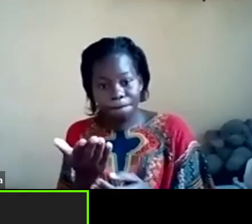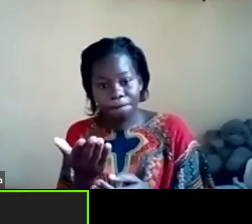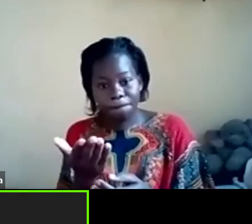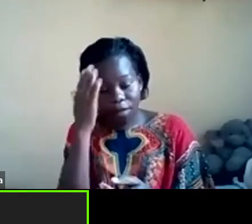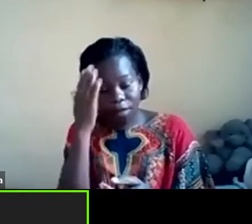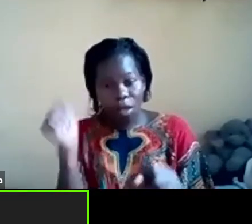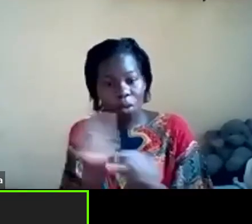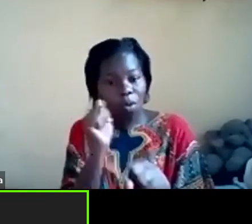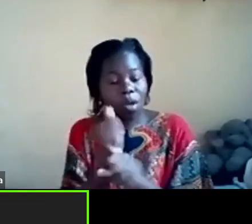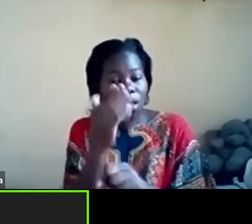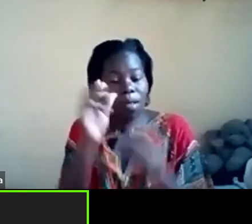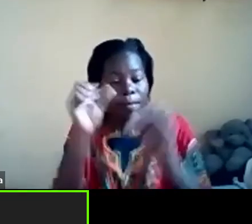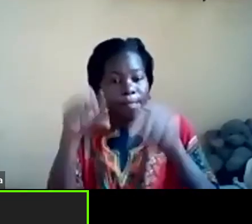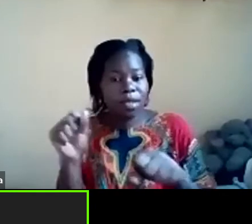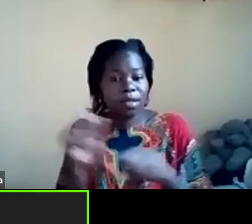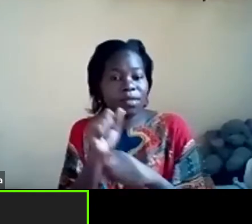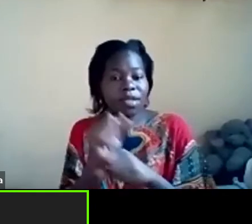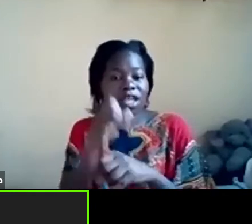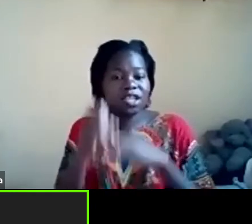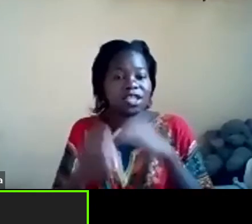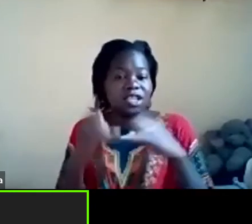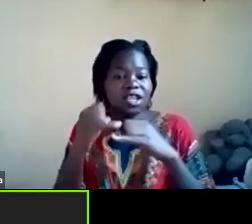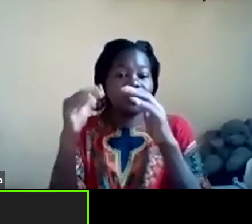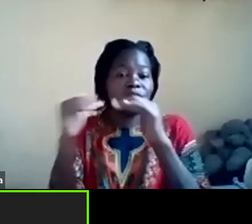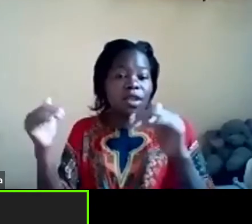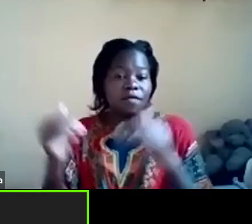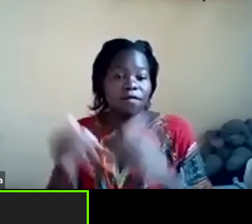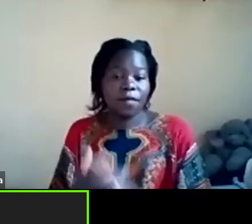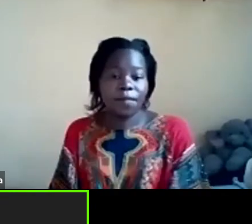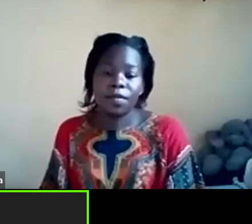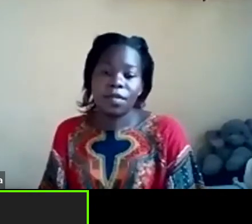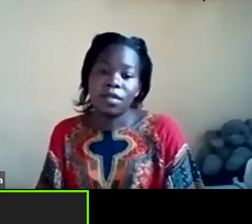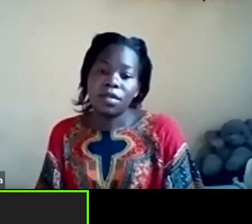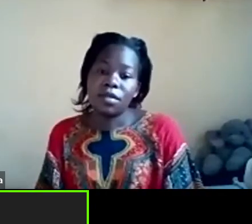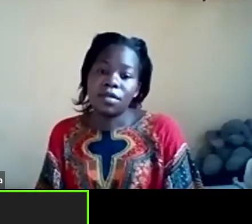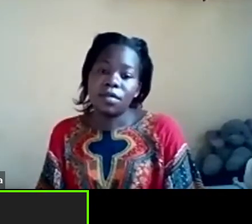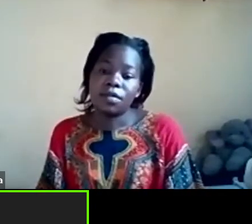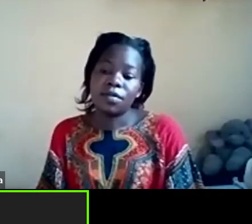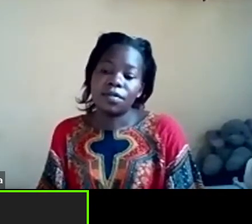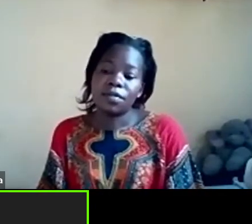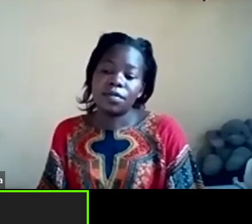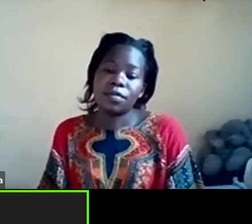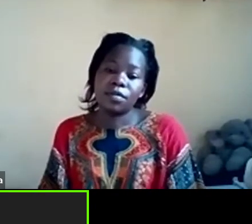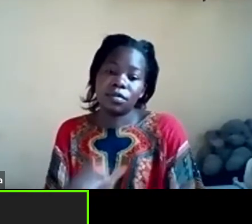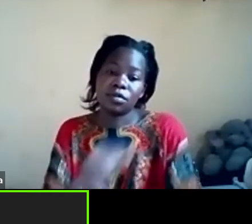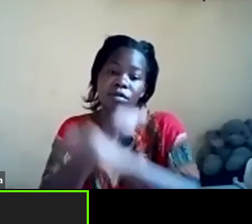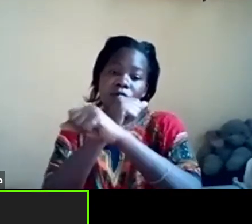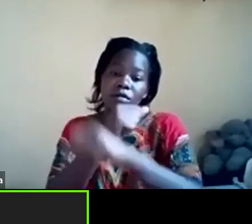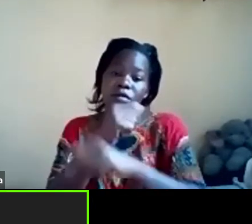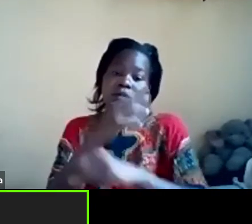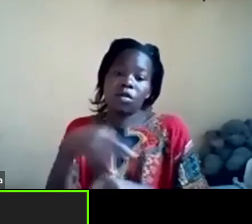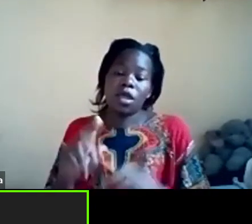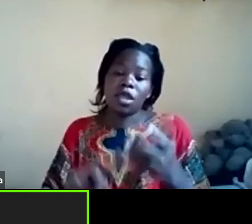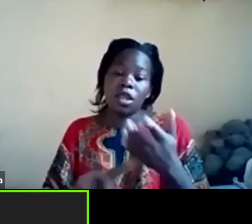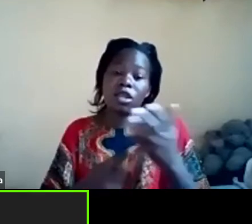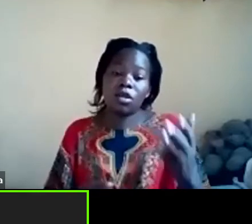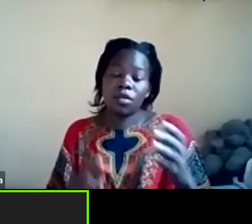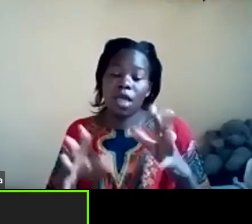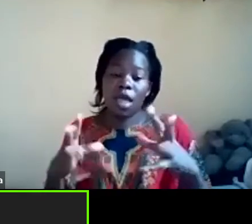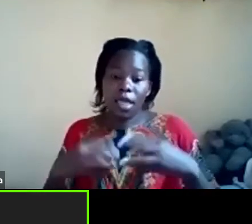to be done internationally in securing the right technology that allows storage of hydro